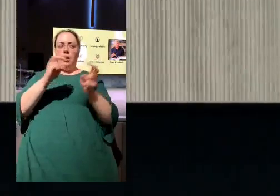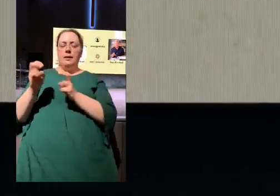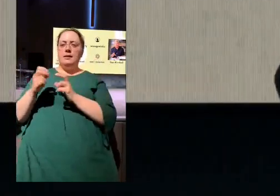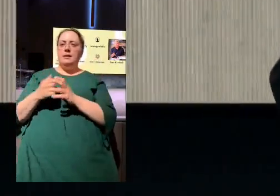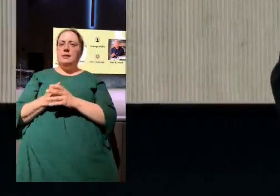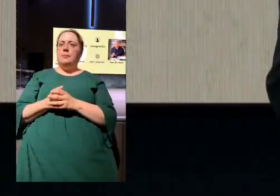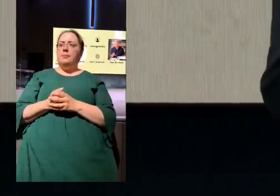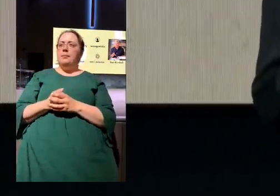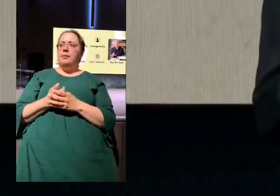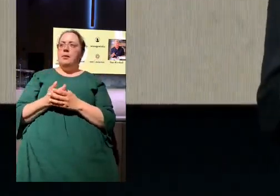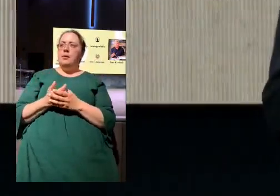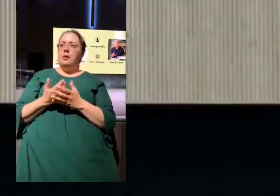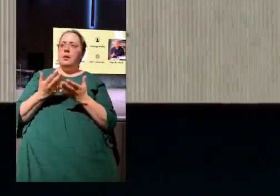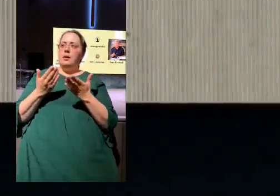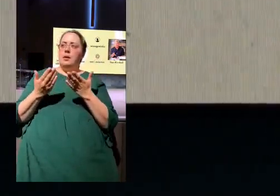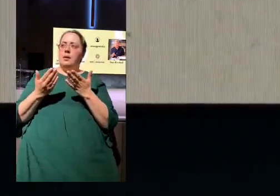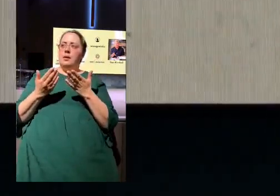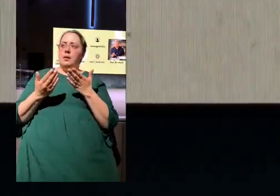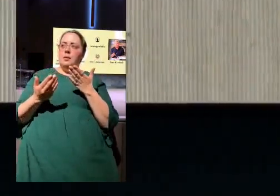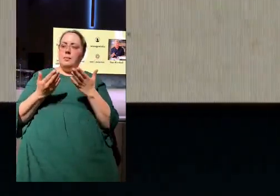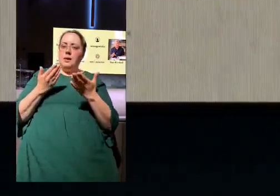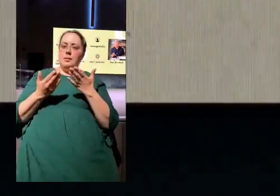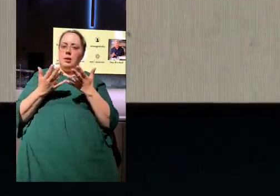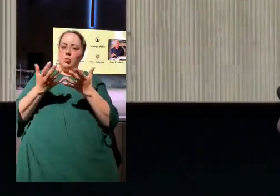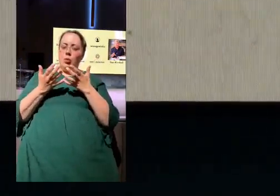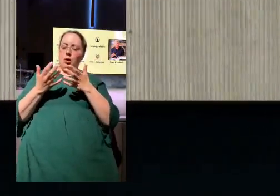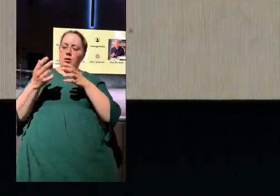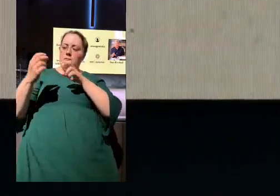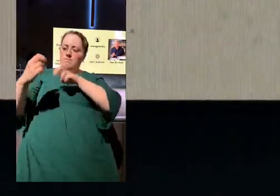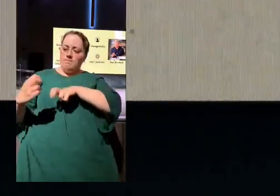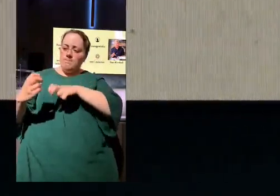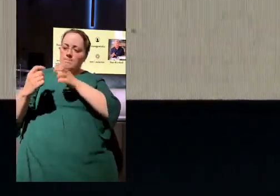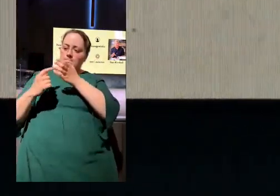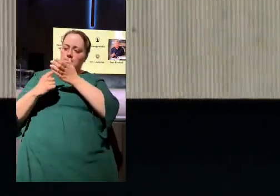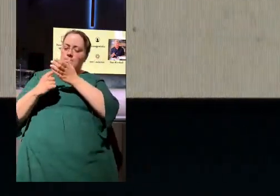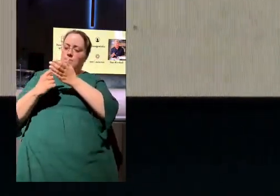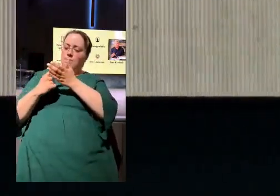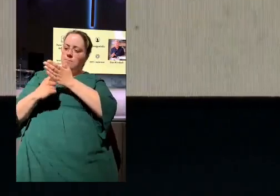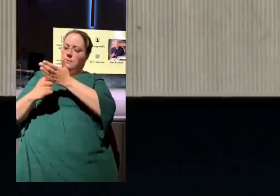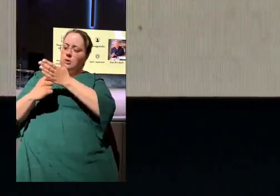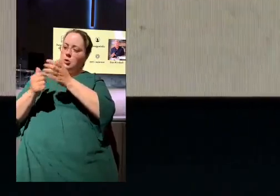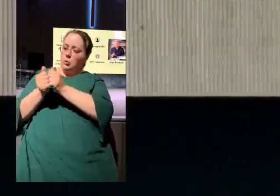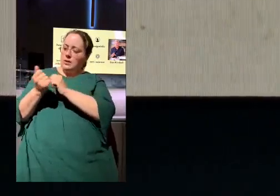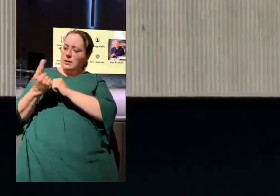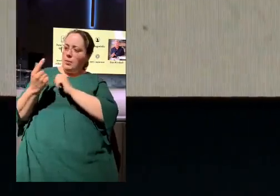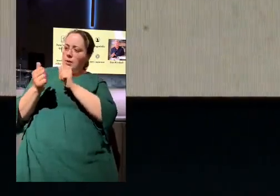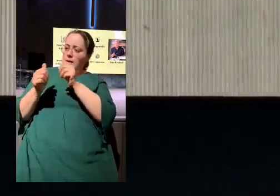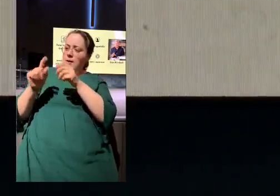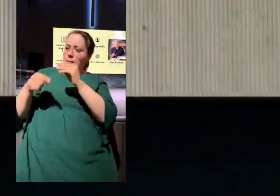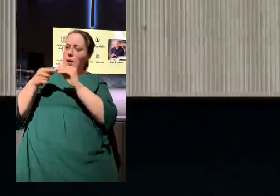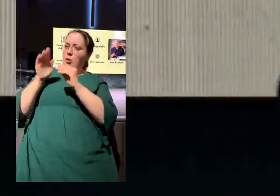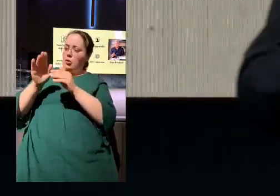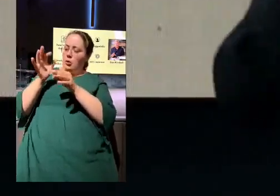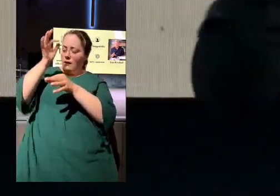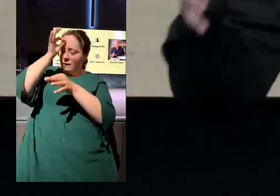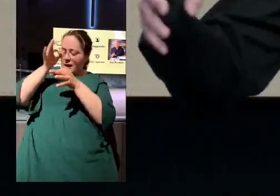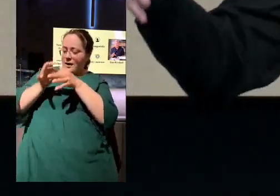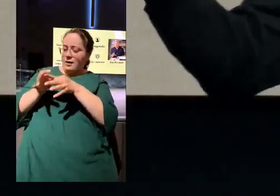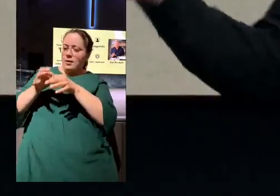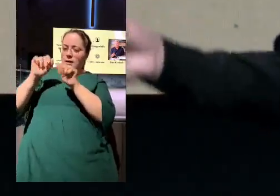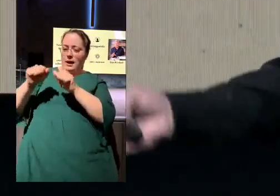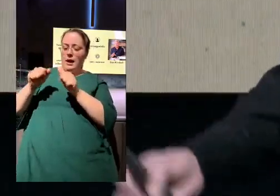an engaging conversation with somebody that you've been trying to share your faith with, but really struggles with some of these topics. And then over the next few weeks, we're going